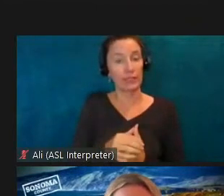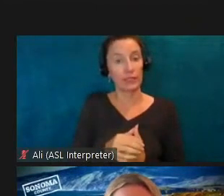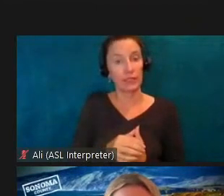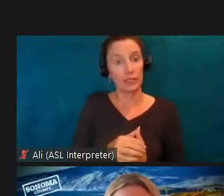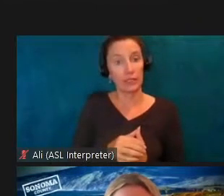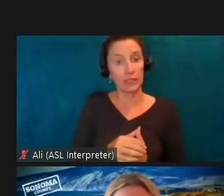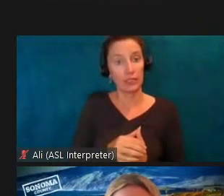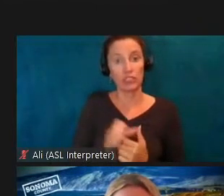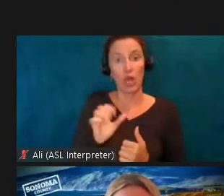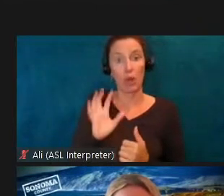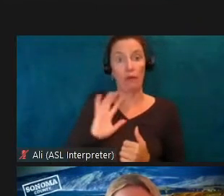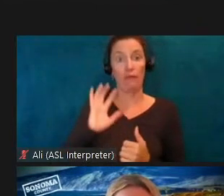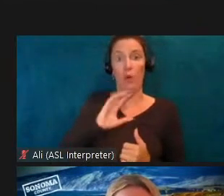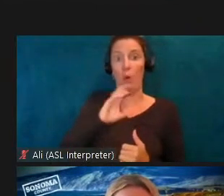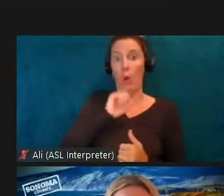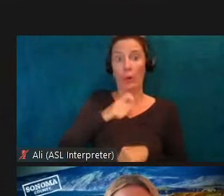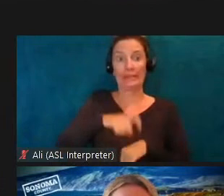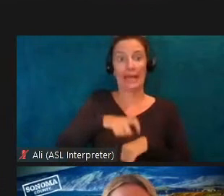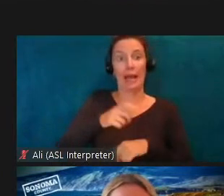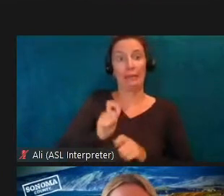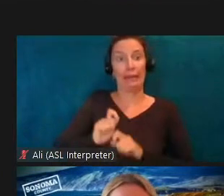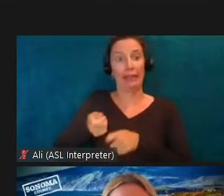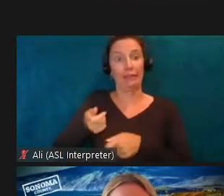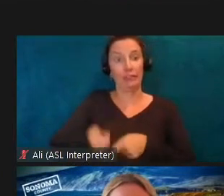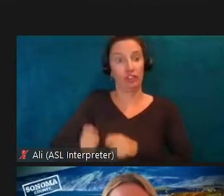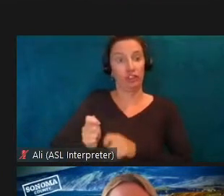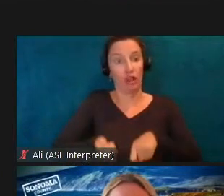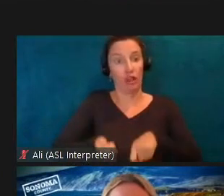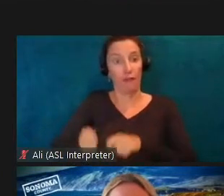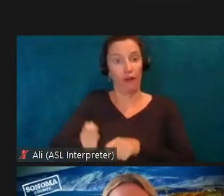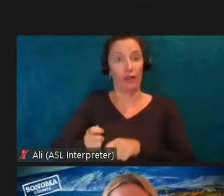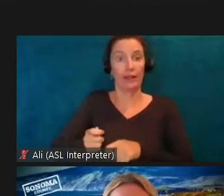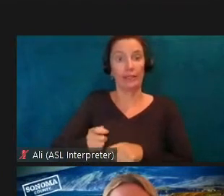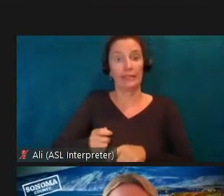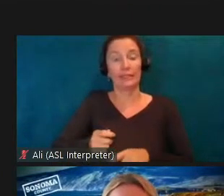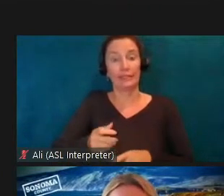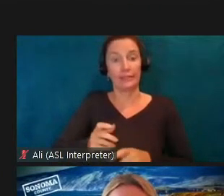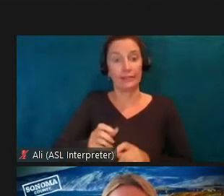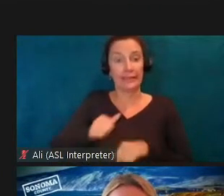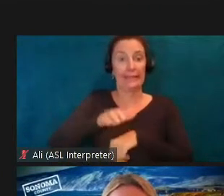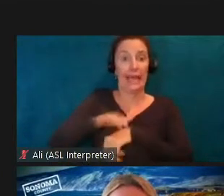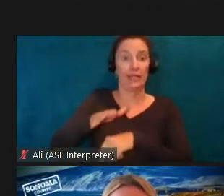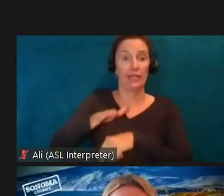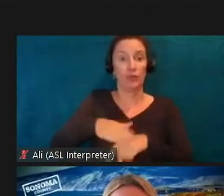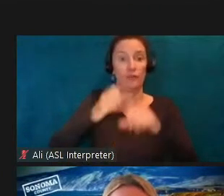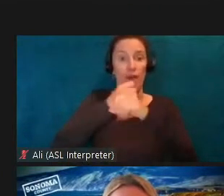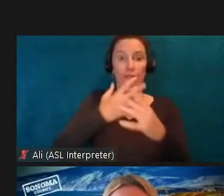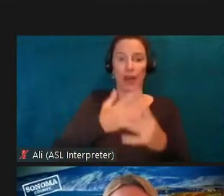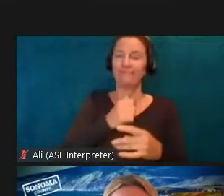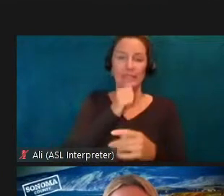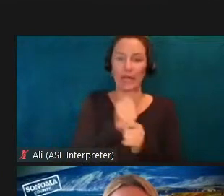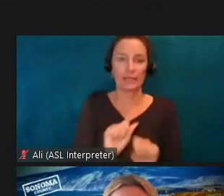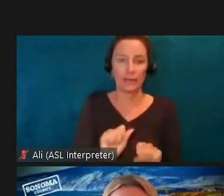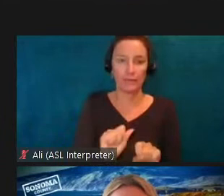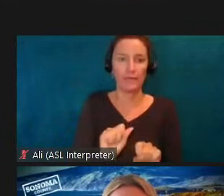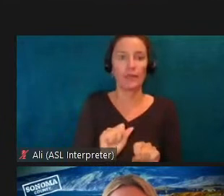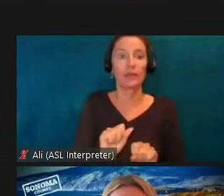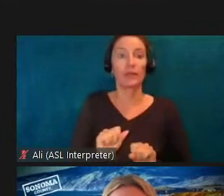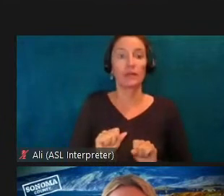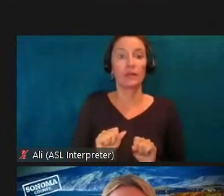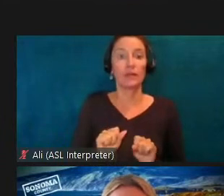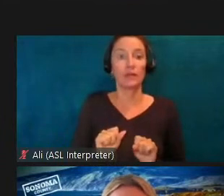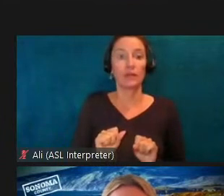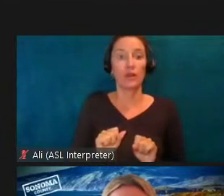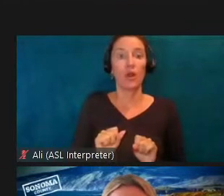a shovel and a McLeod and sending them out on the line, it's just not safe. And so risk versus gain, we